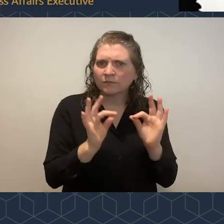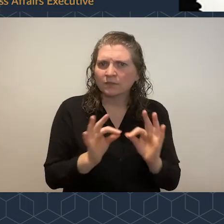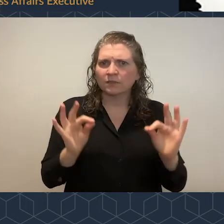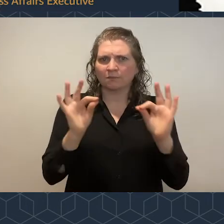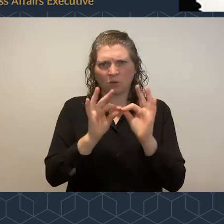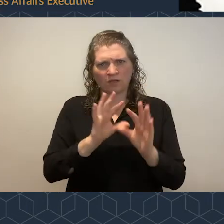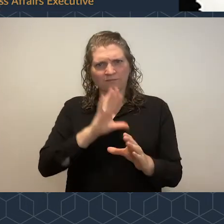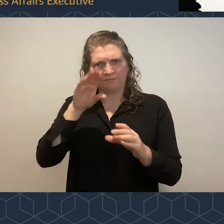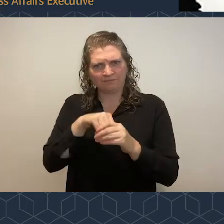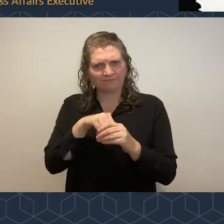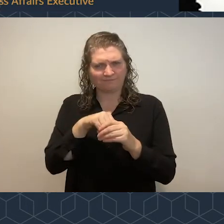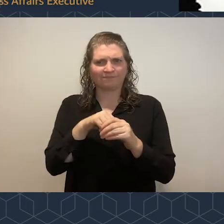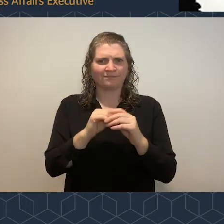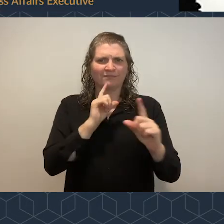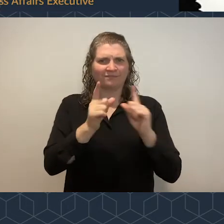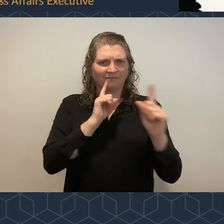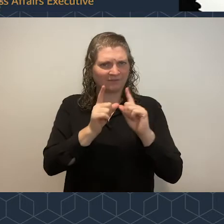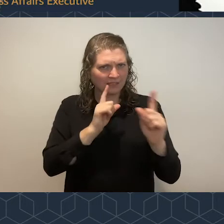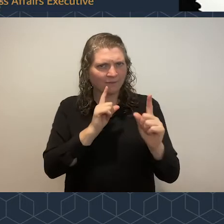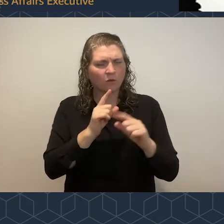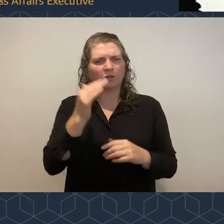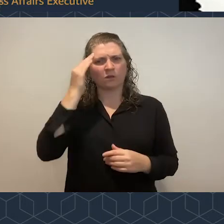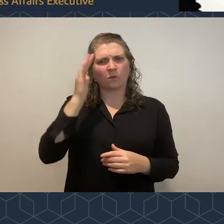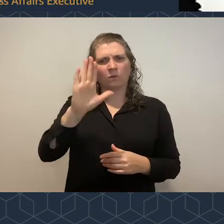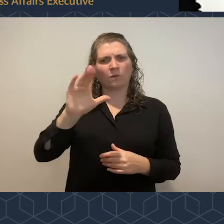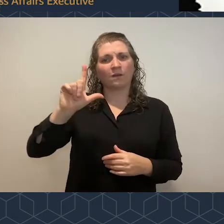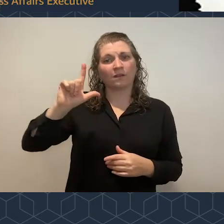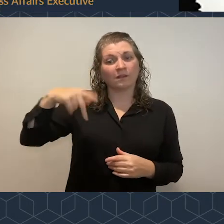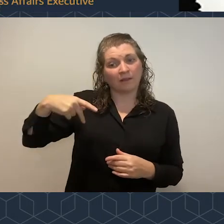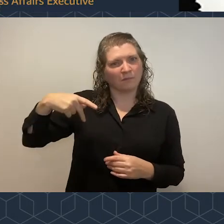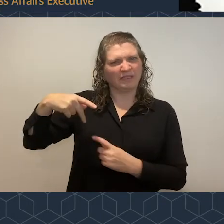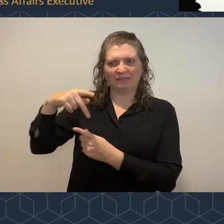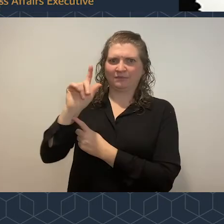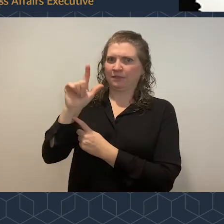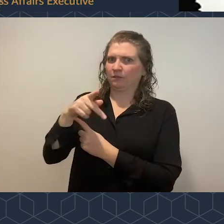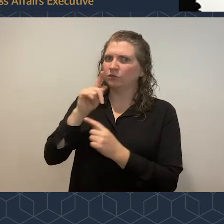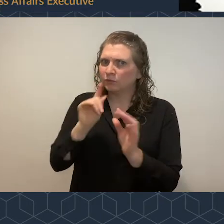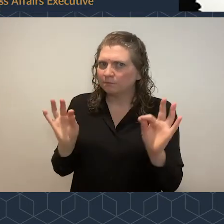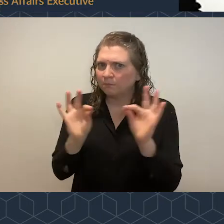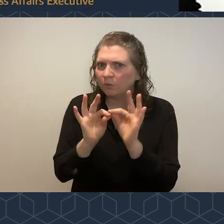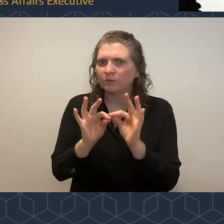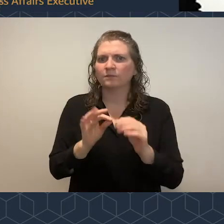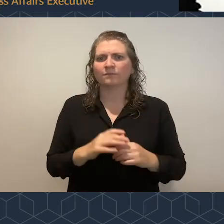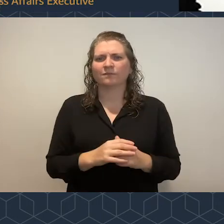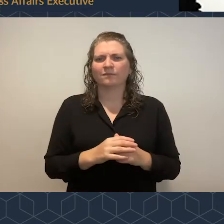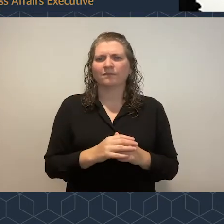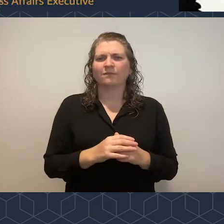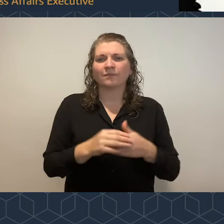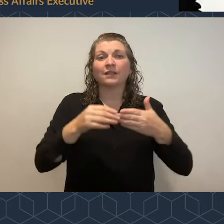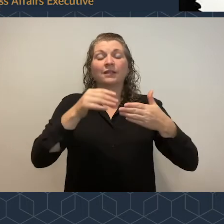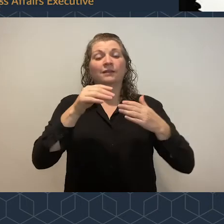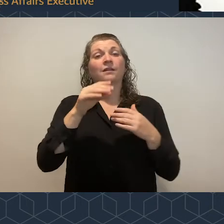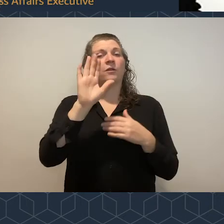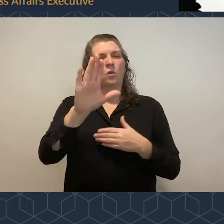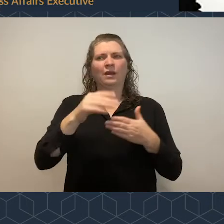principles. So let's talk about our LPs. These are critical part of the interview process. Lily, would you like to